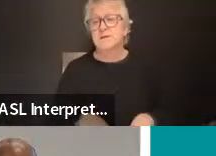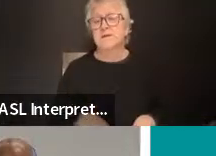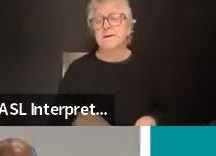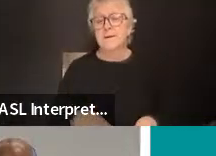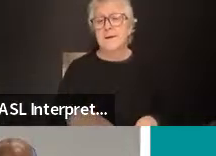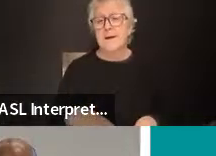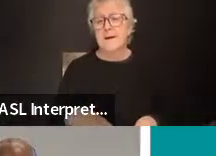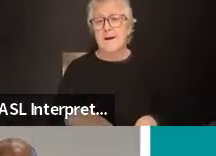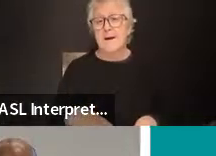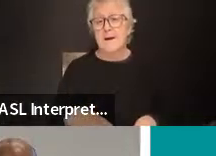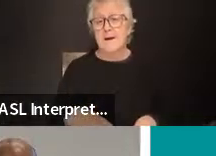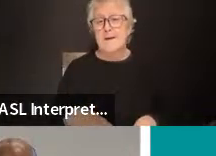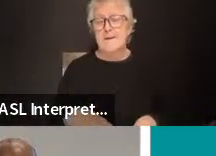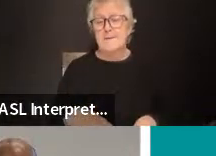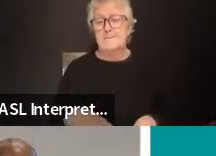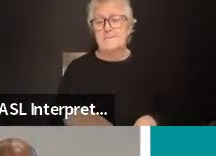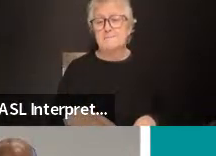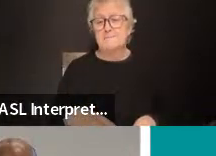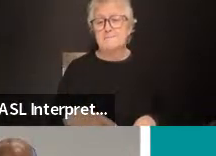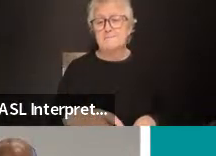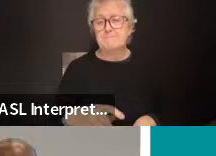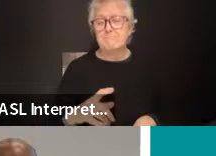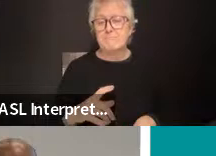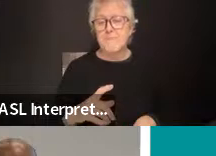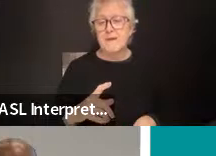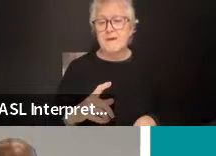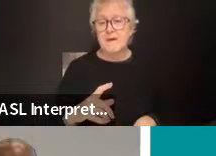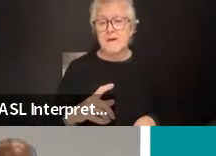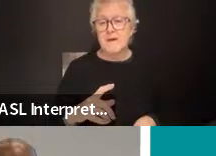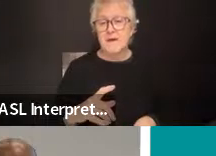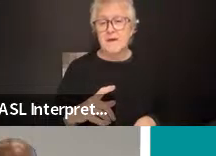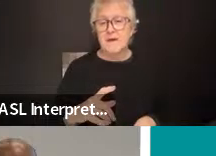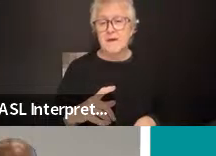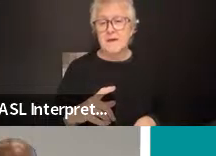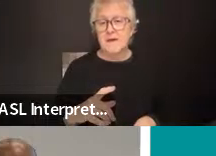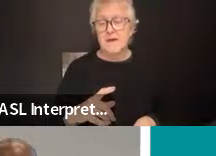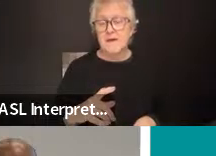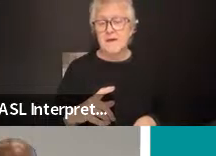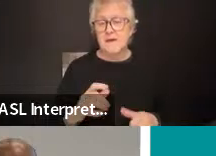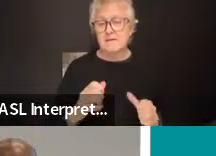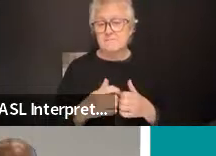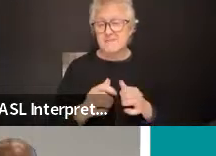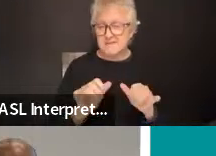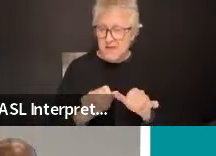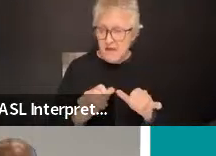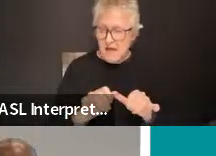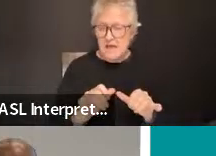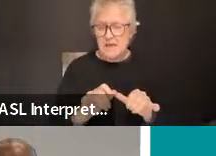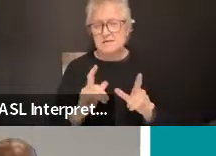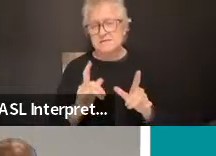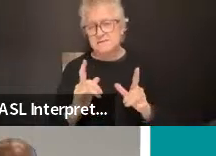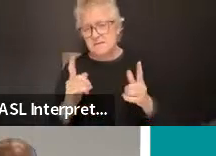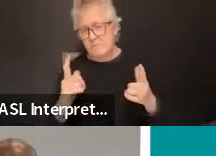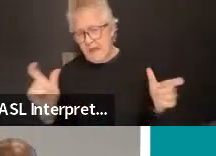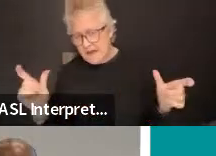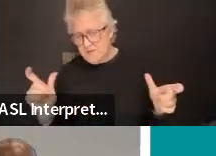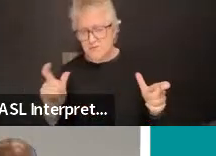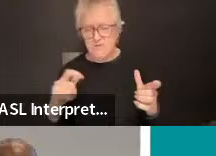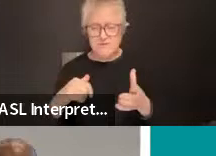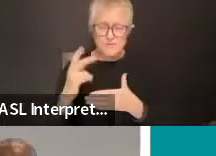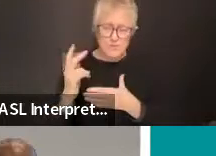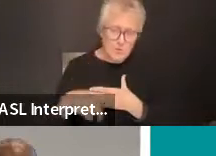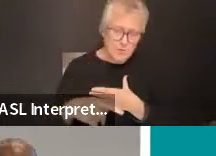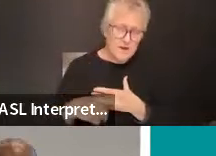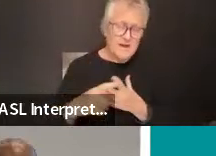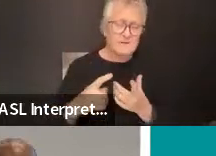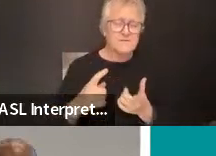and magnitude of this program and with a brief presentation as well to get them engaged. They're the